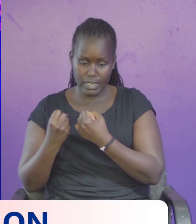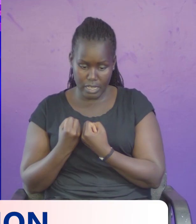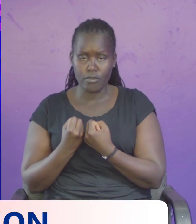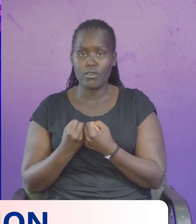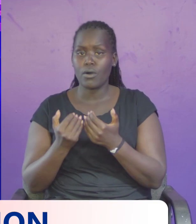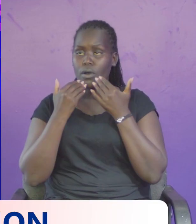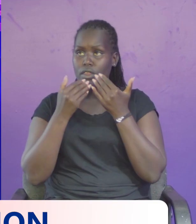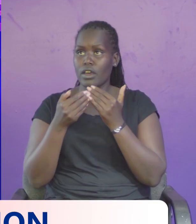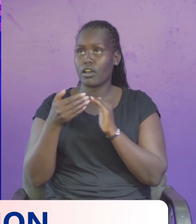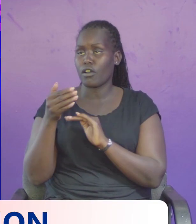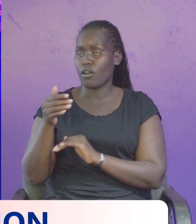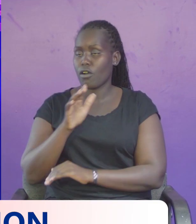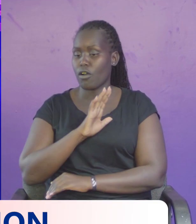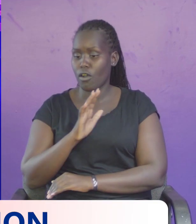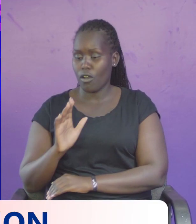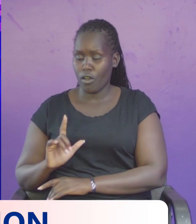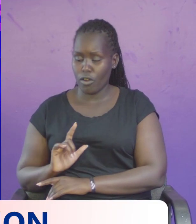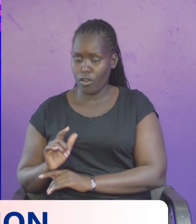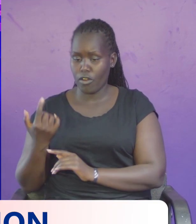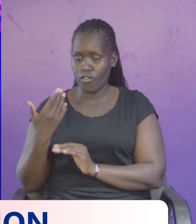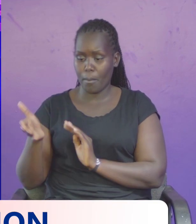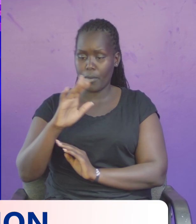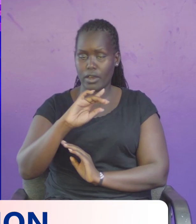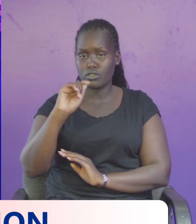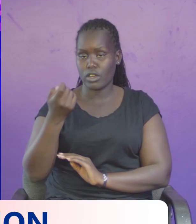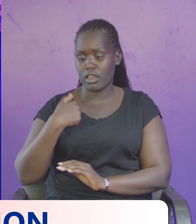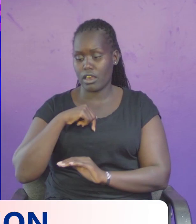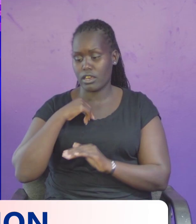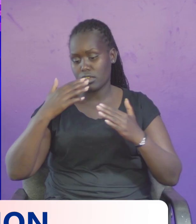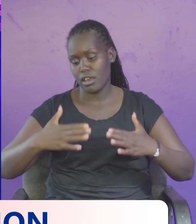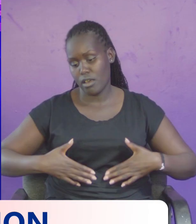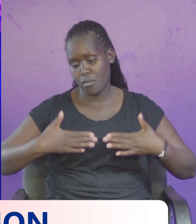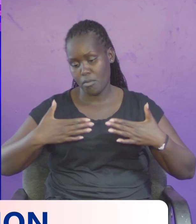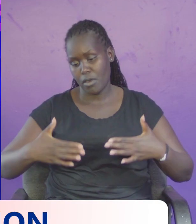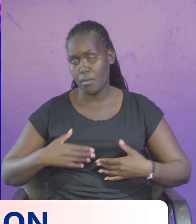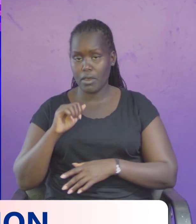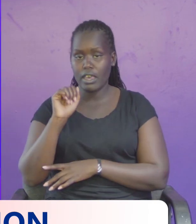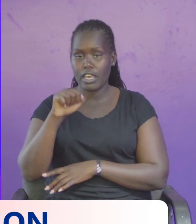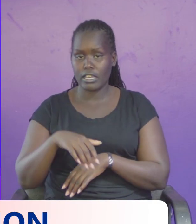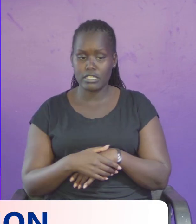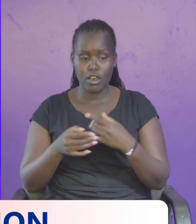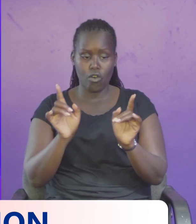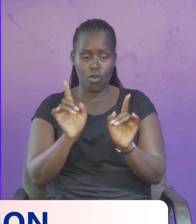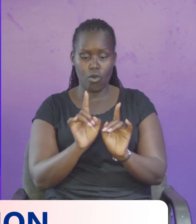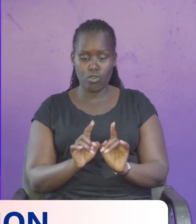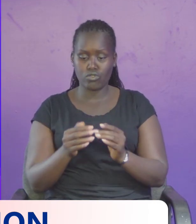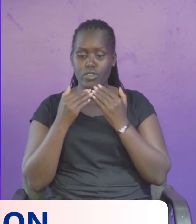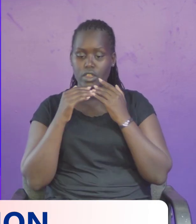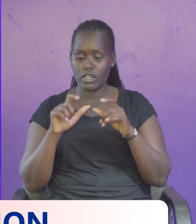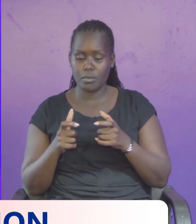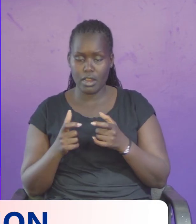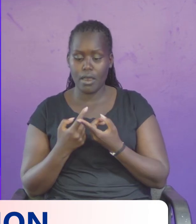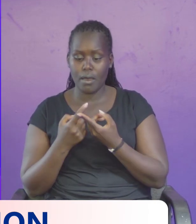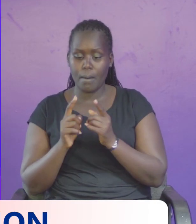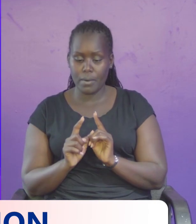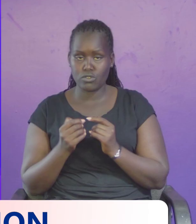them back to Kenya. We are very happy. Yes. They also thanked the media. But then there is a